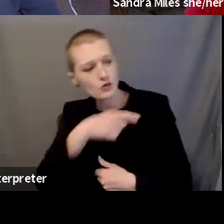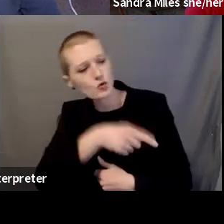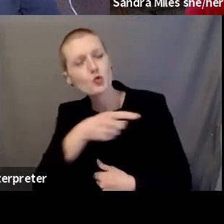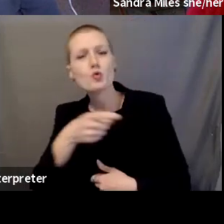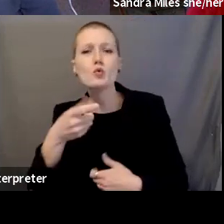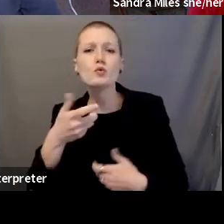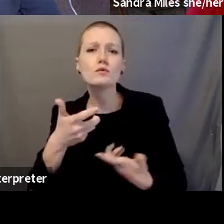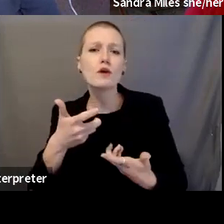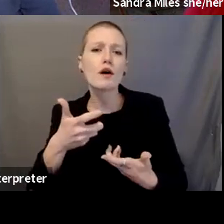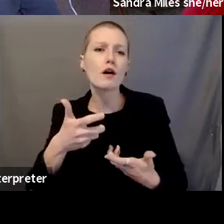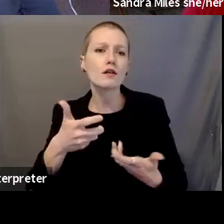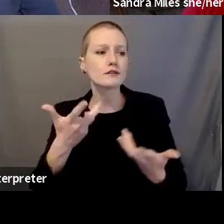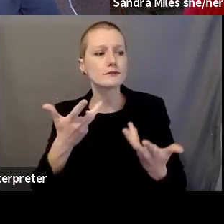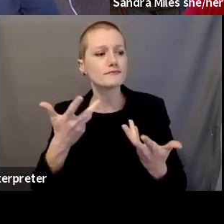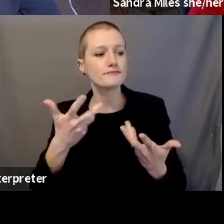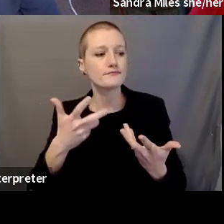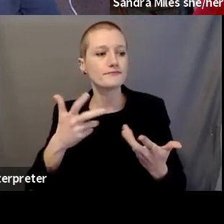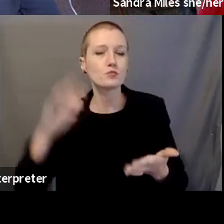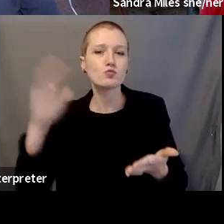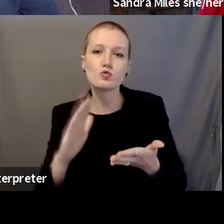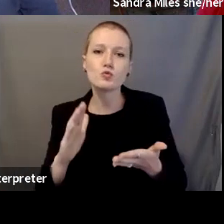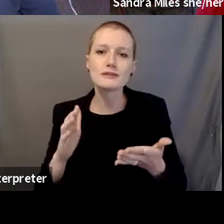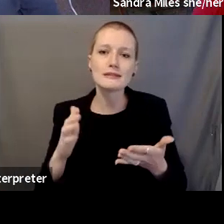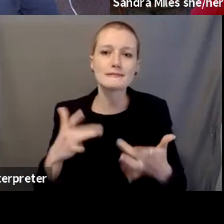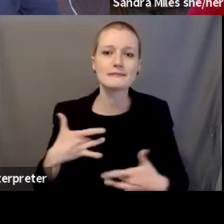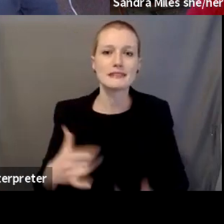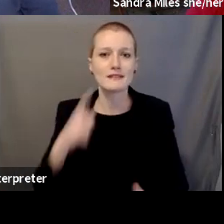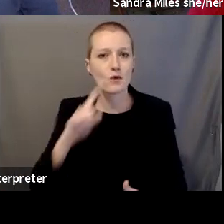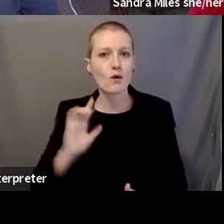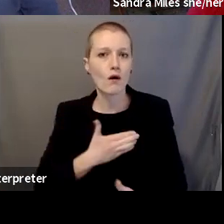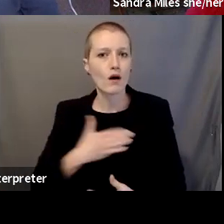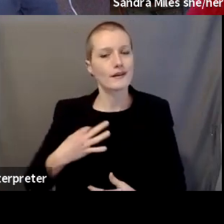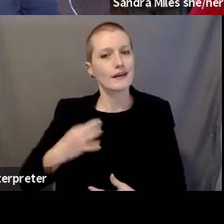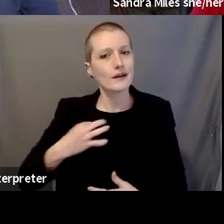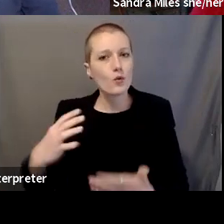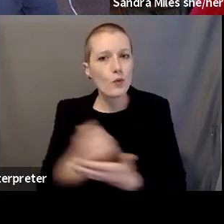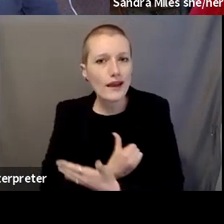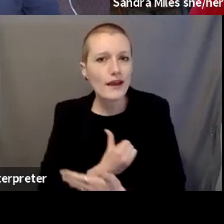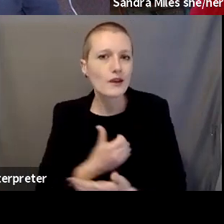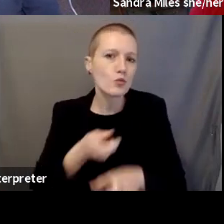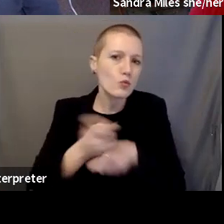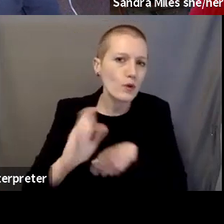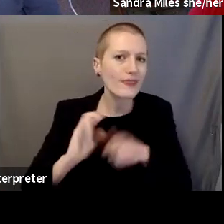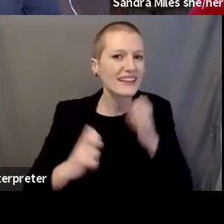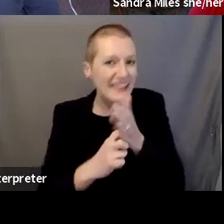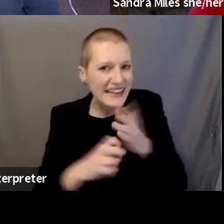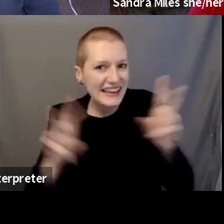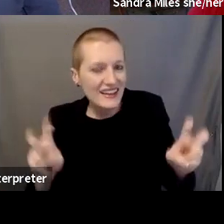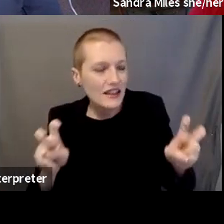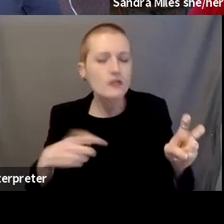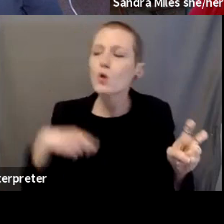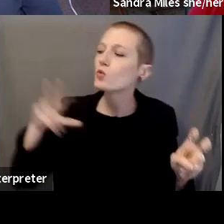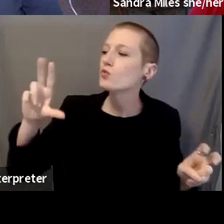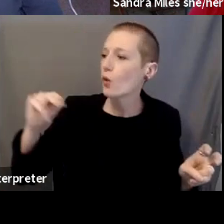the ticket, you need to, you know, step down. And she was like, no, I'm doing what I think is right. And for women in particular, that can be really hard to do. So